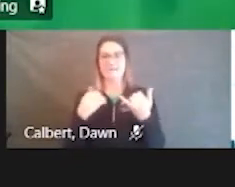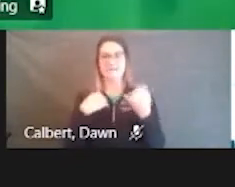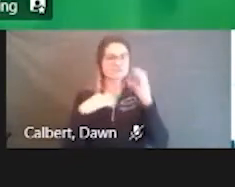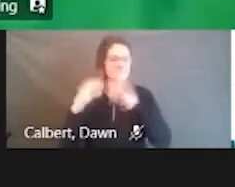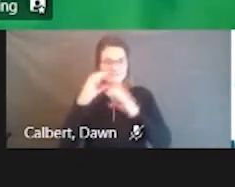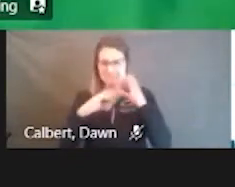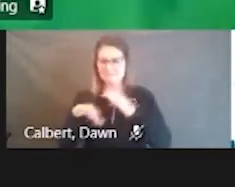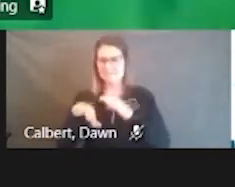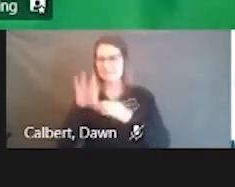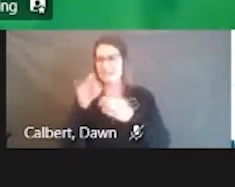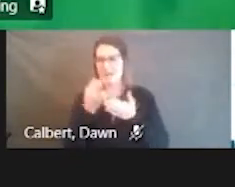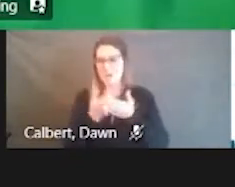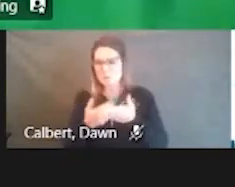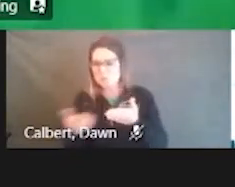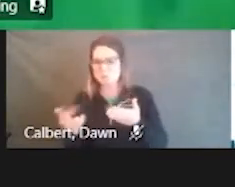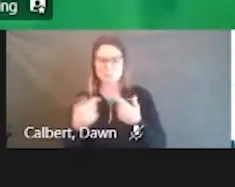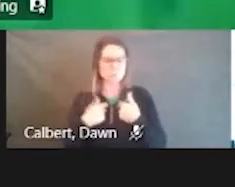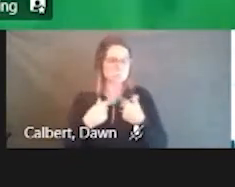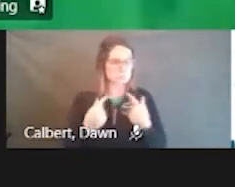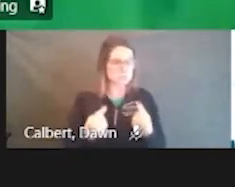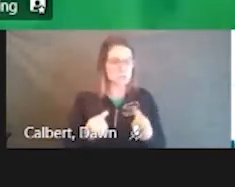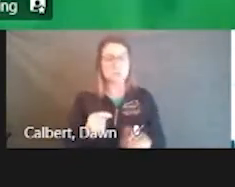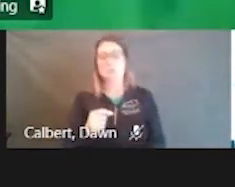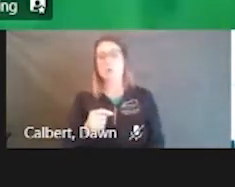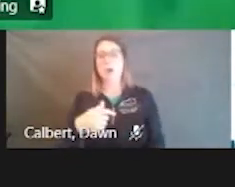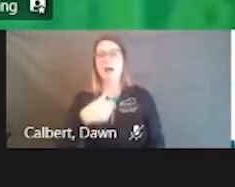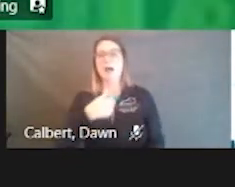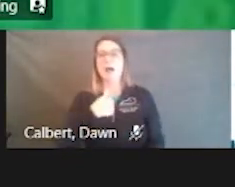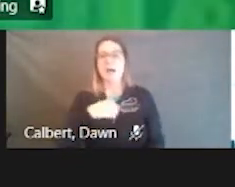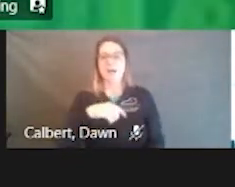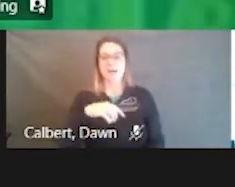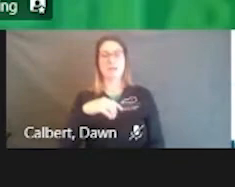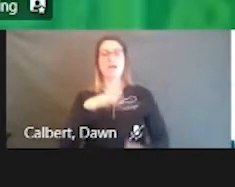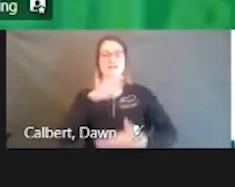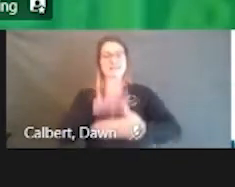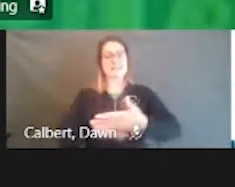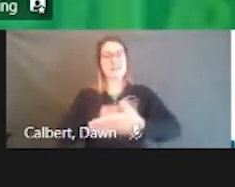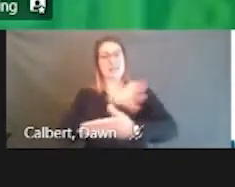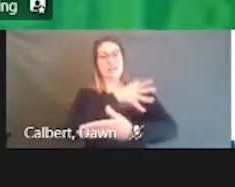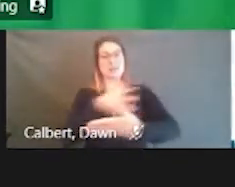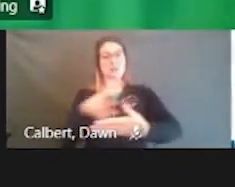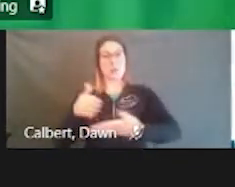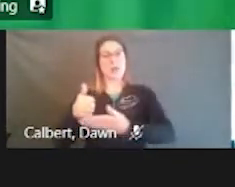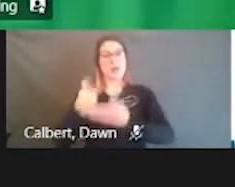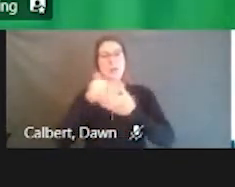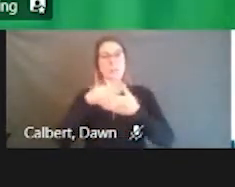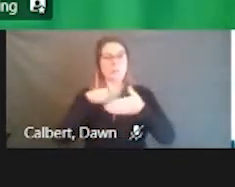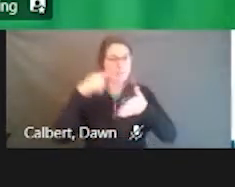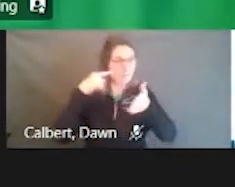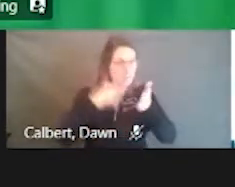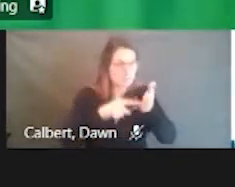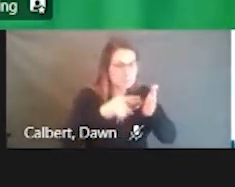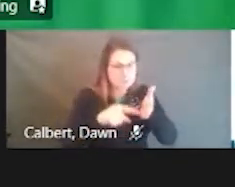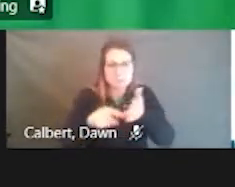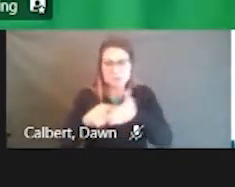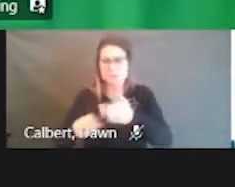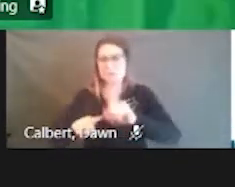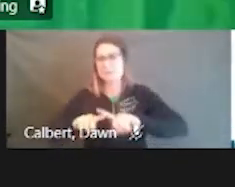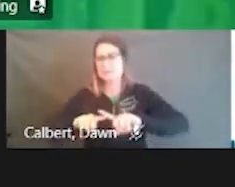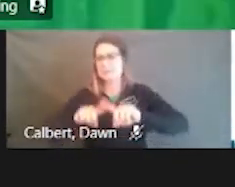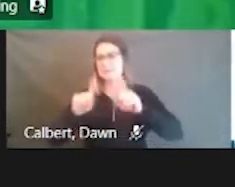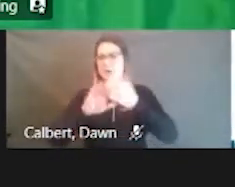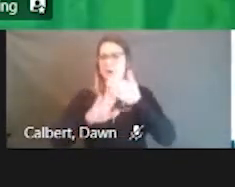resources. So I really found scheduling helpful. Researching about different